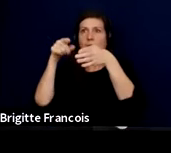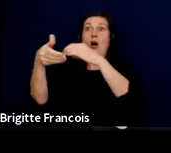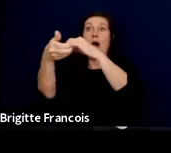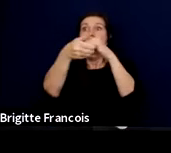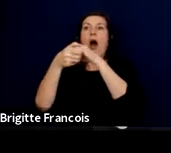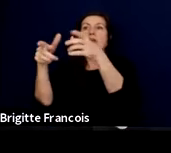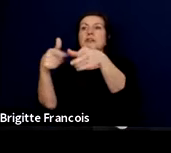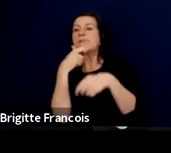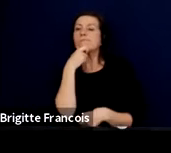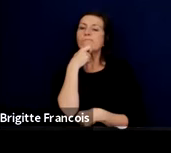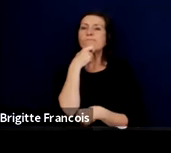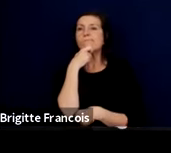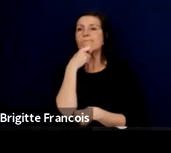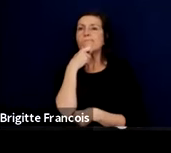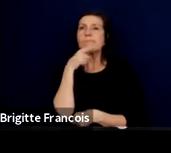their